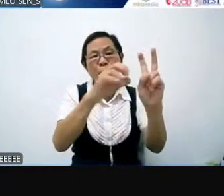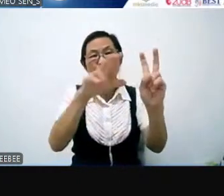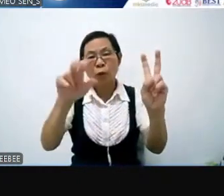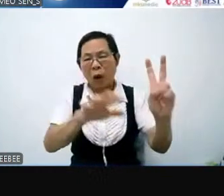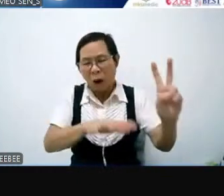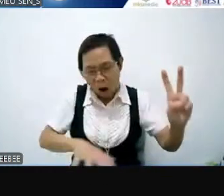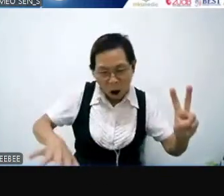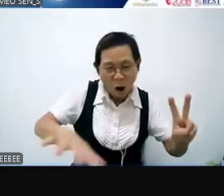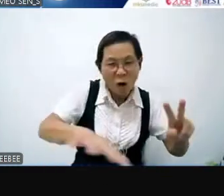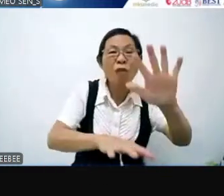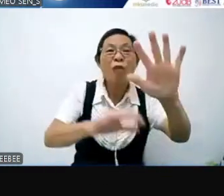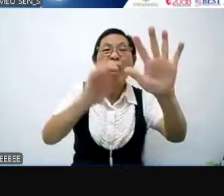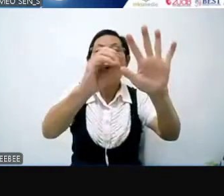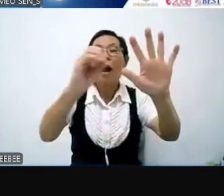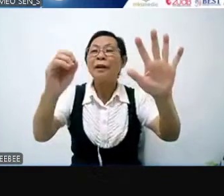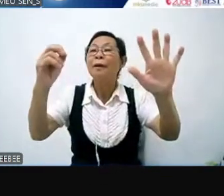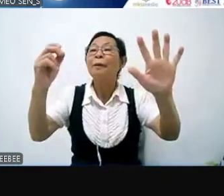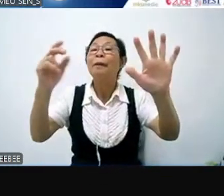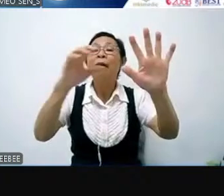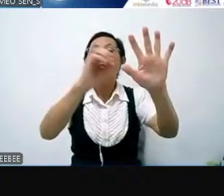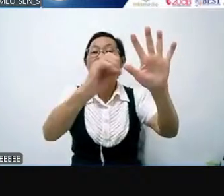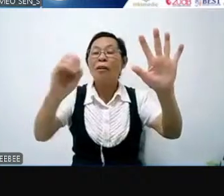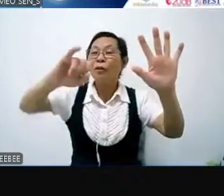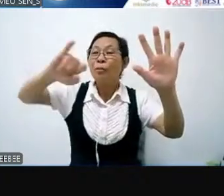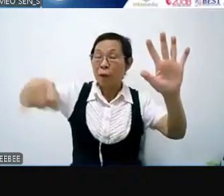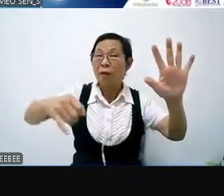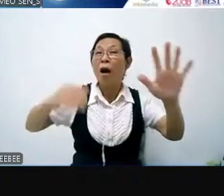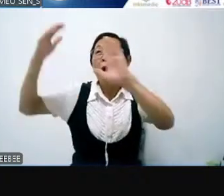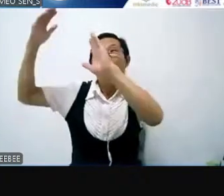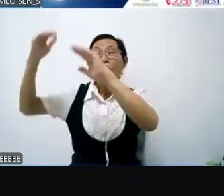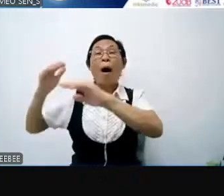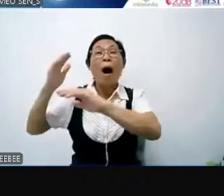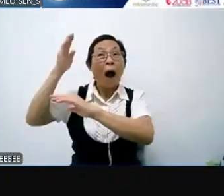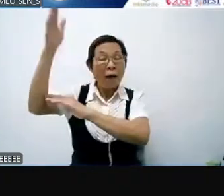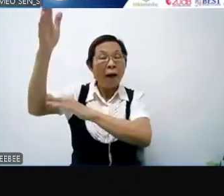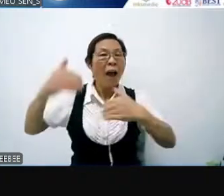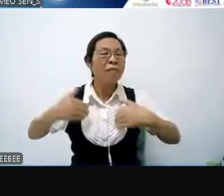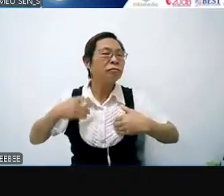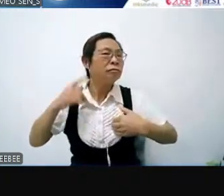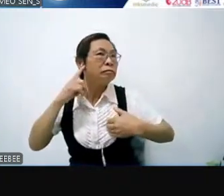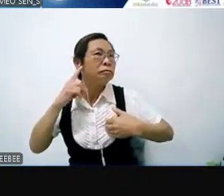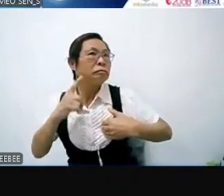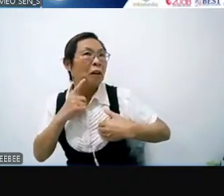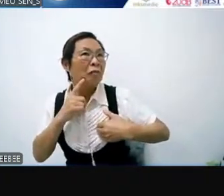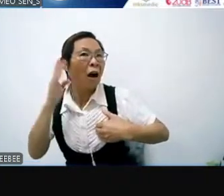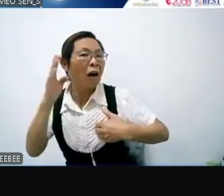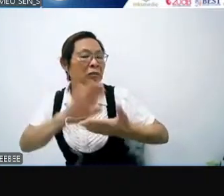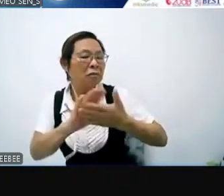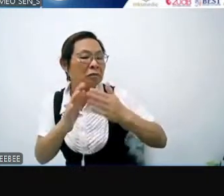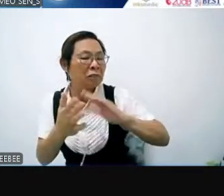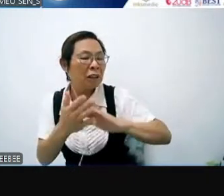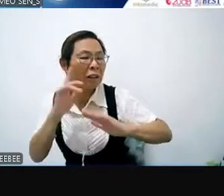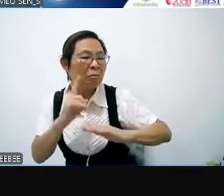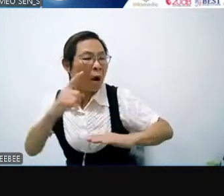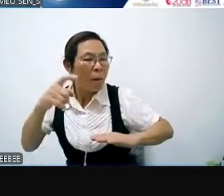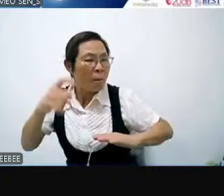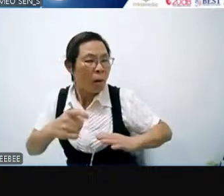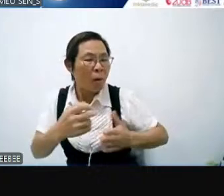500 million people are expected to have disabling hearing loss requiring